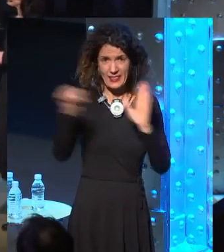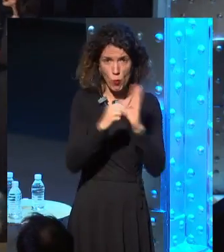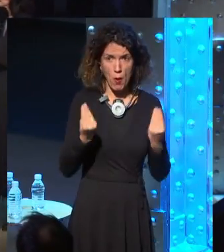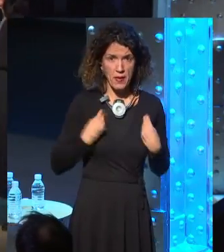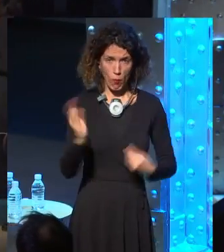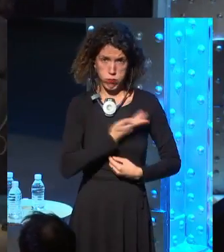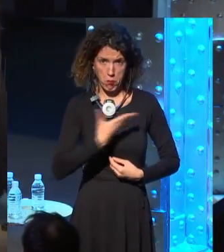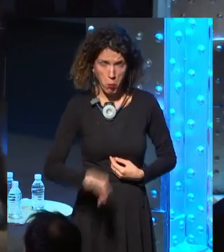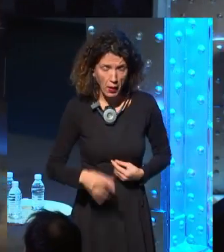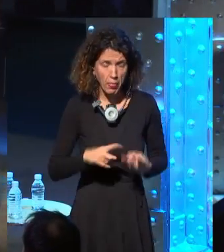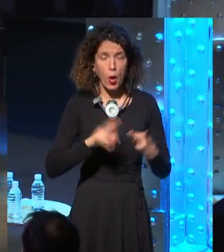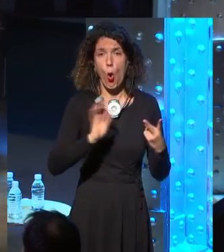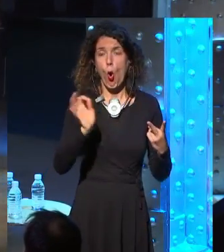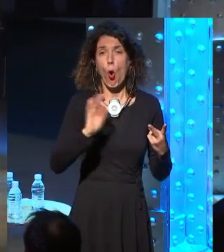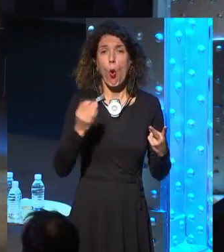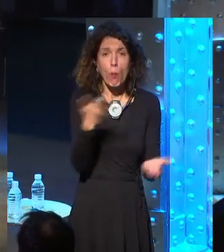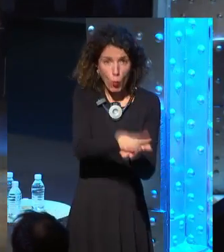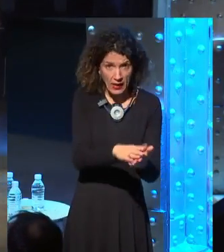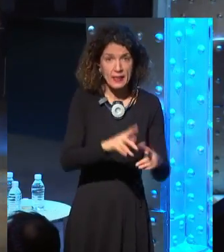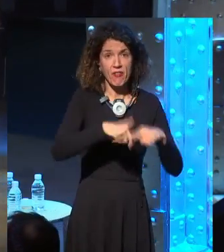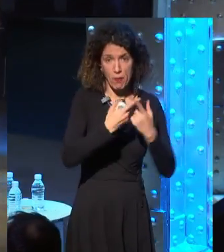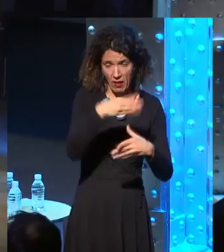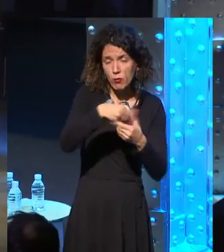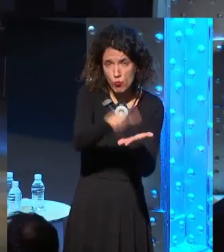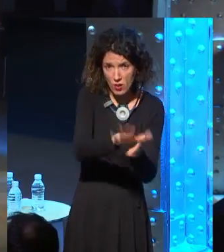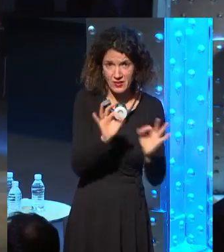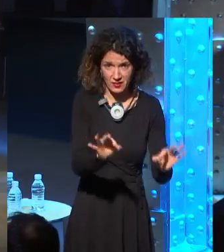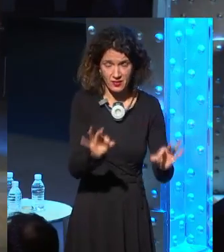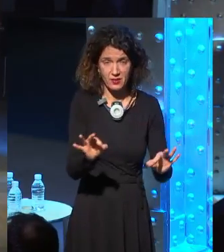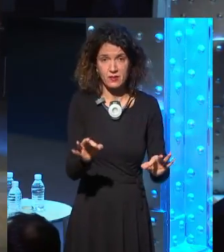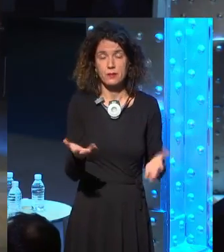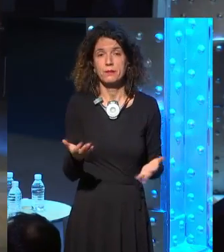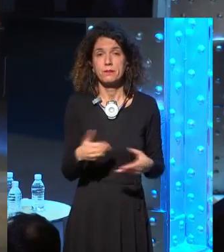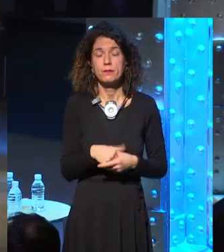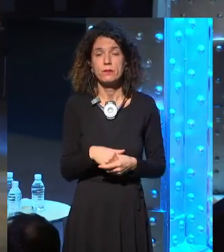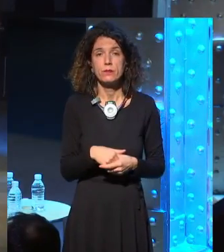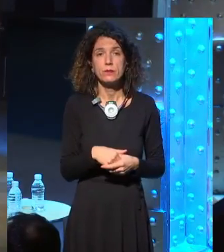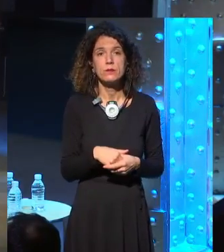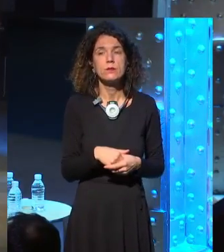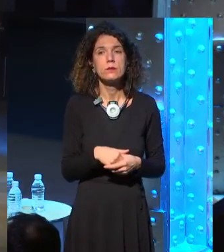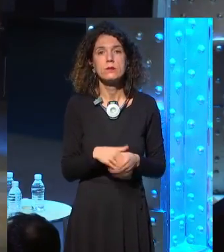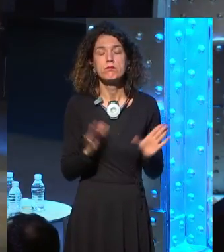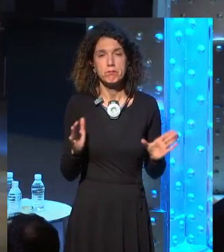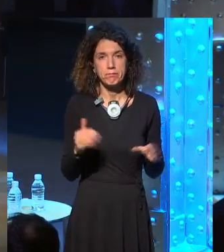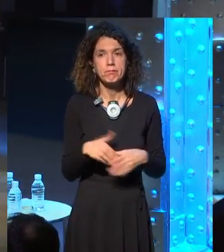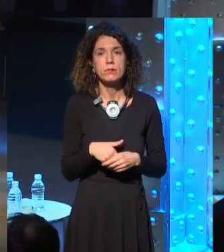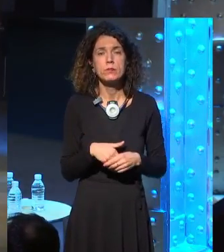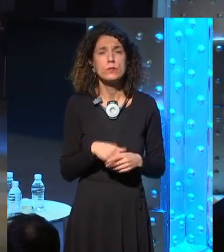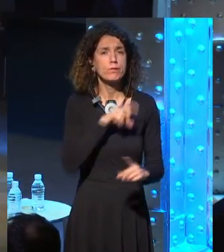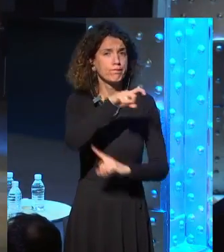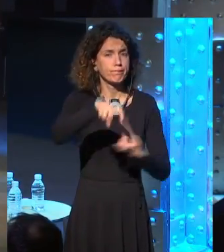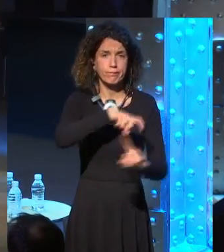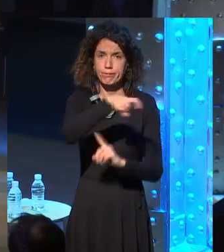to death of loved ones. In every given year, about 1 in 4, 1 in 5 in